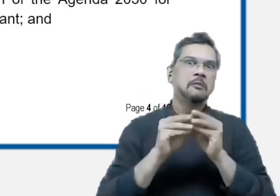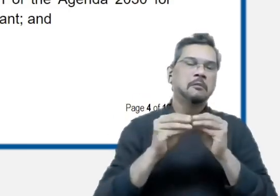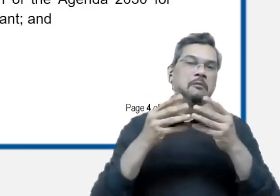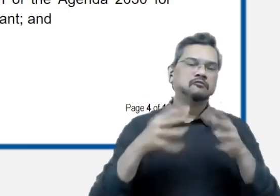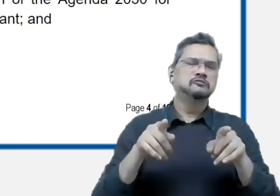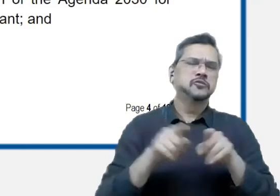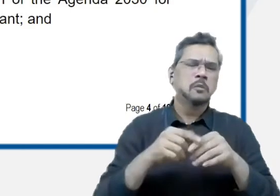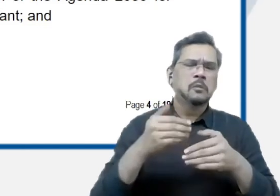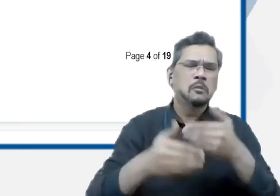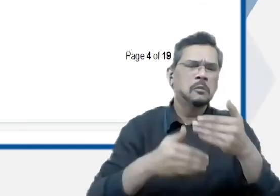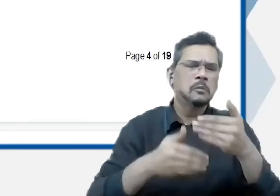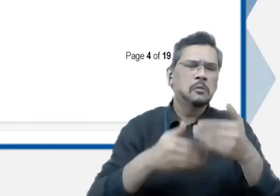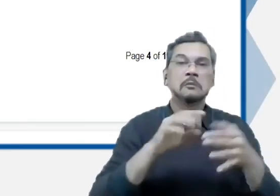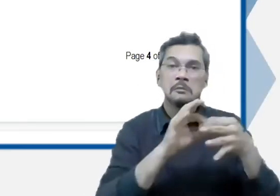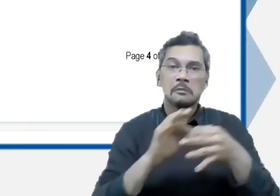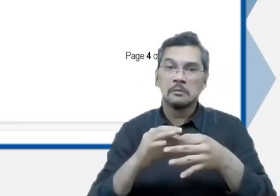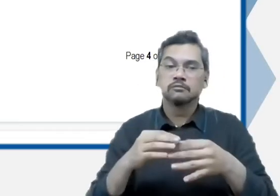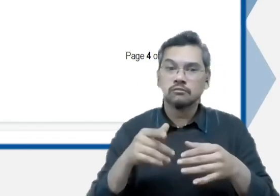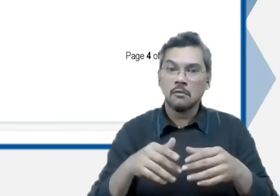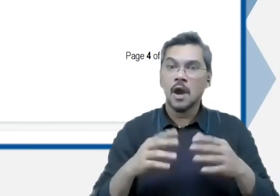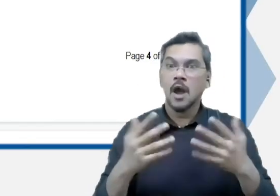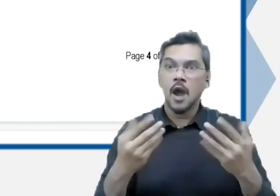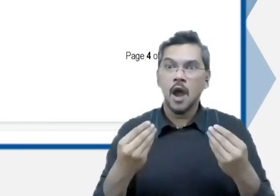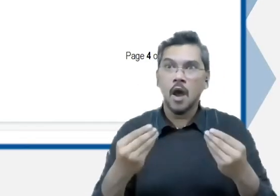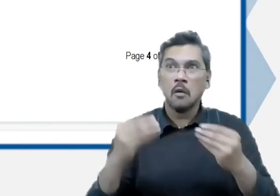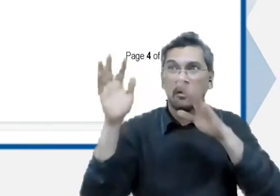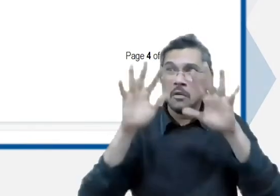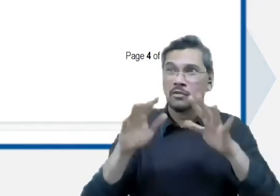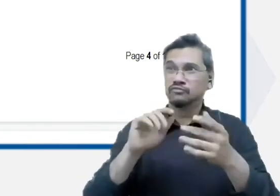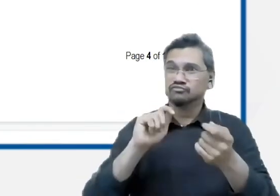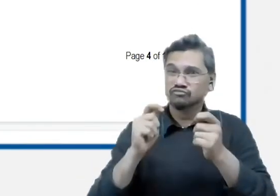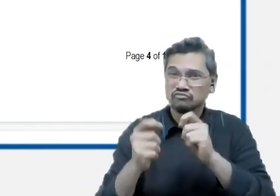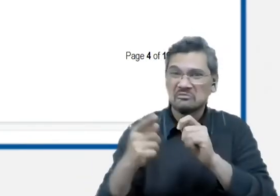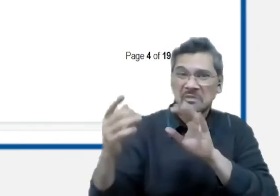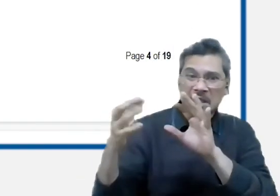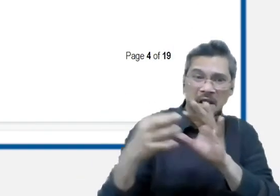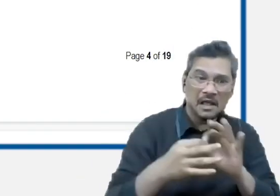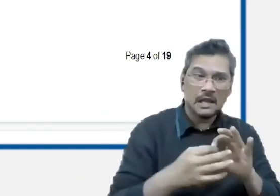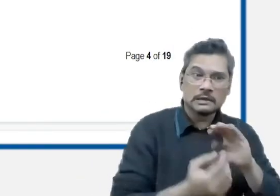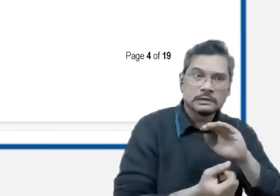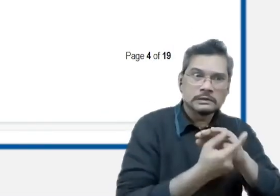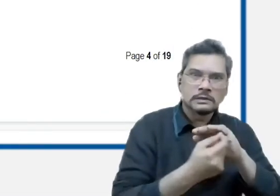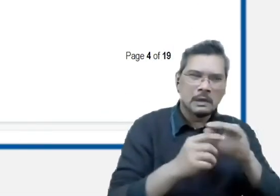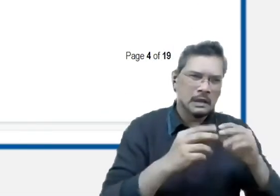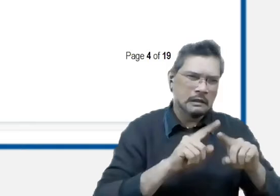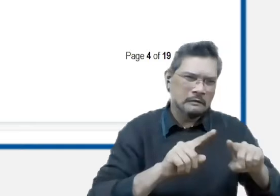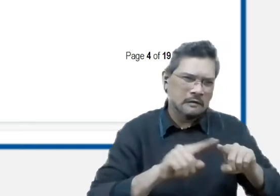frequency of climate change-induced disasters, particularly in Africa and small island developing states.